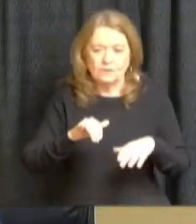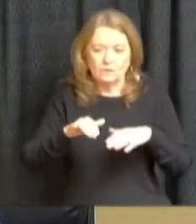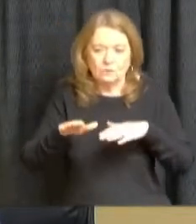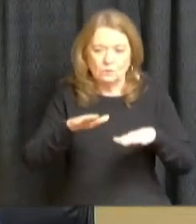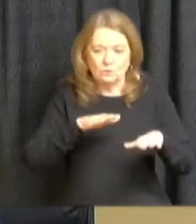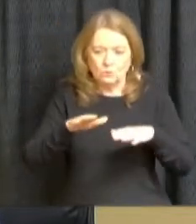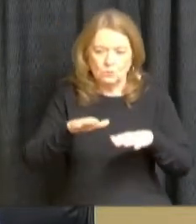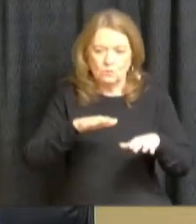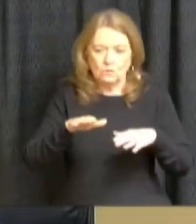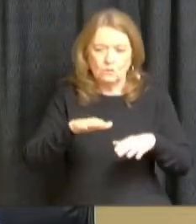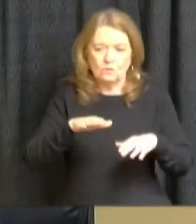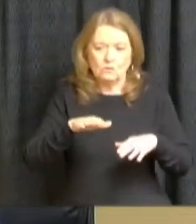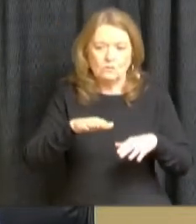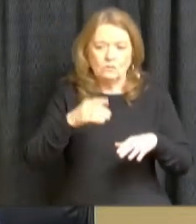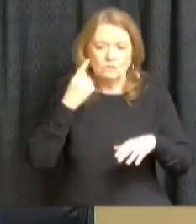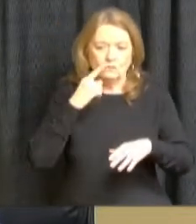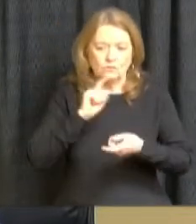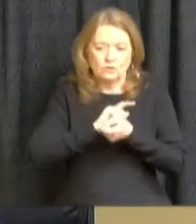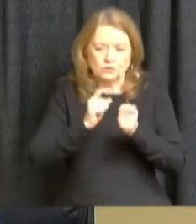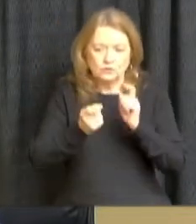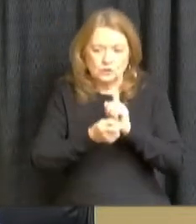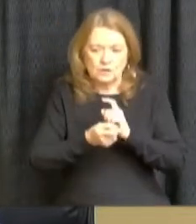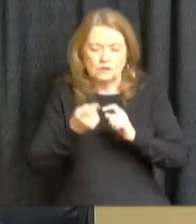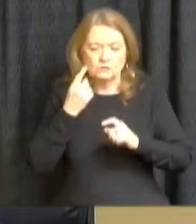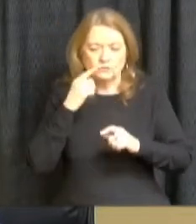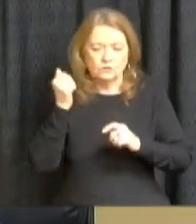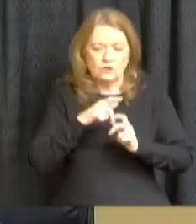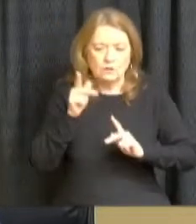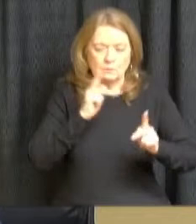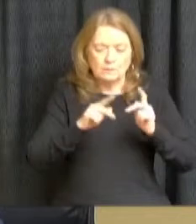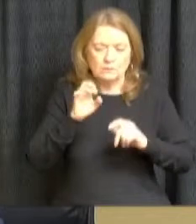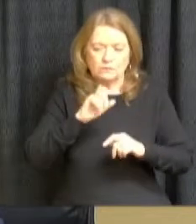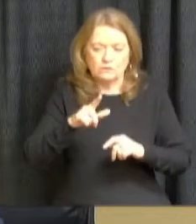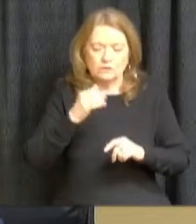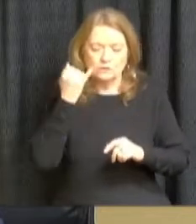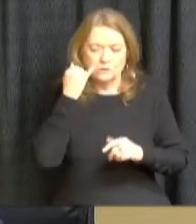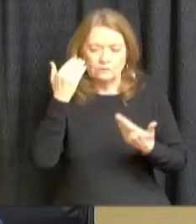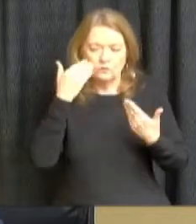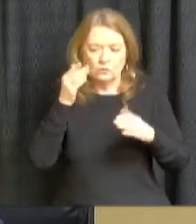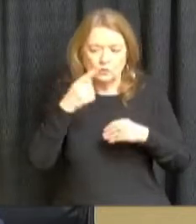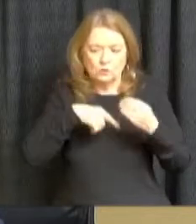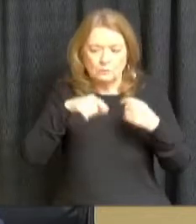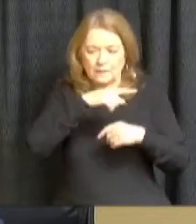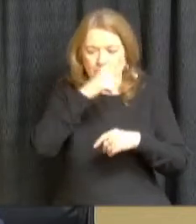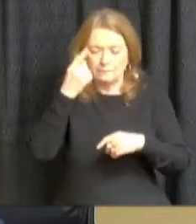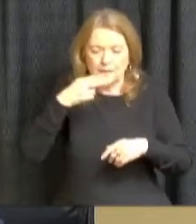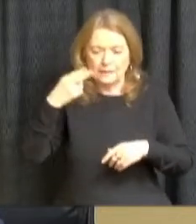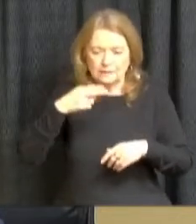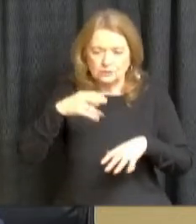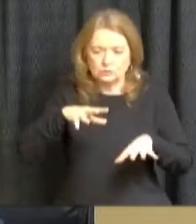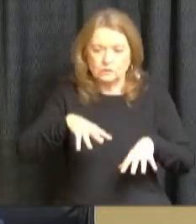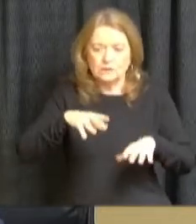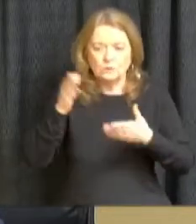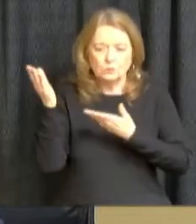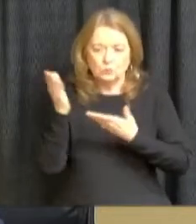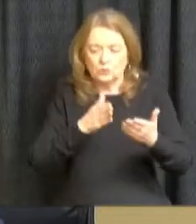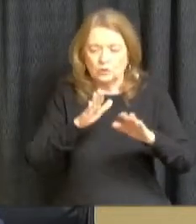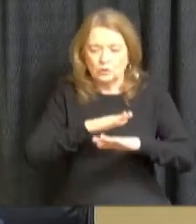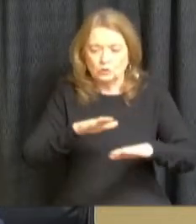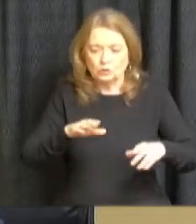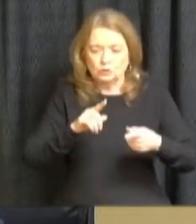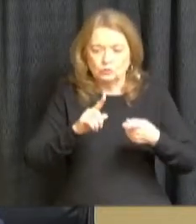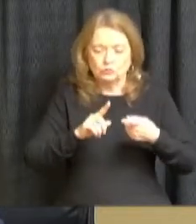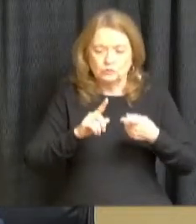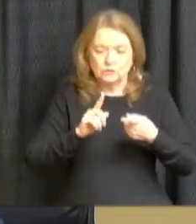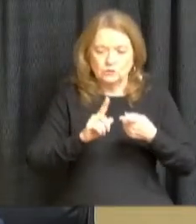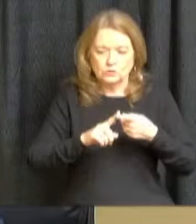things better for the city of Clarksville, for all people. And so if you don't know about Black history, take your children to the